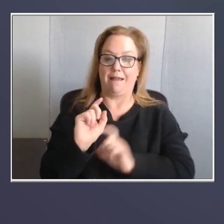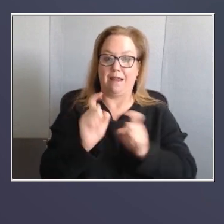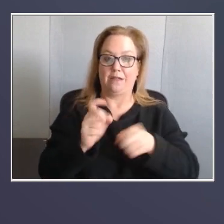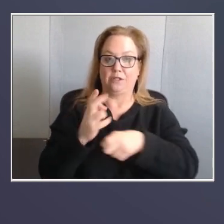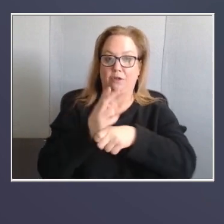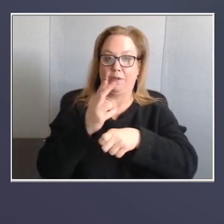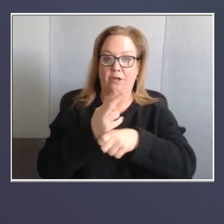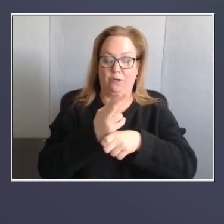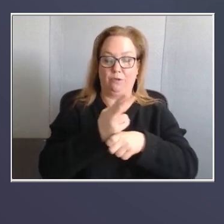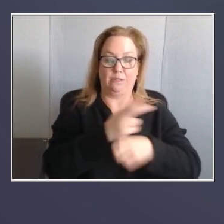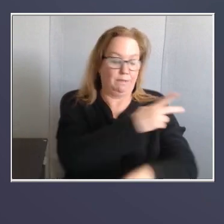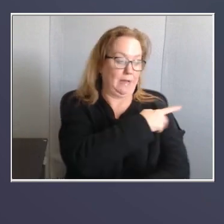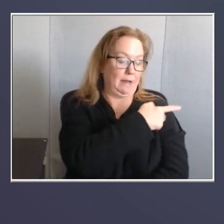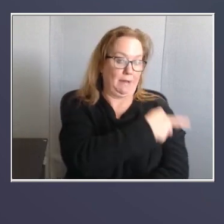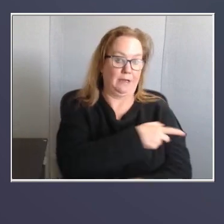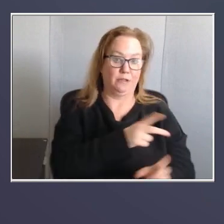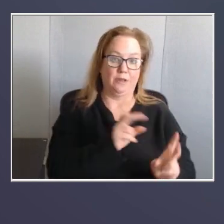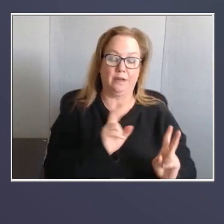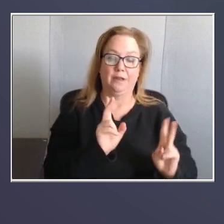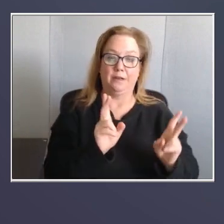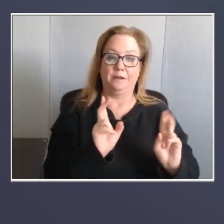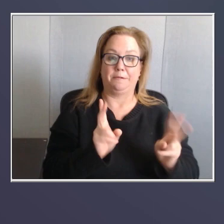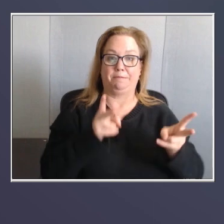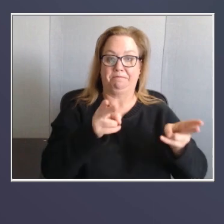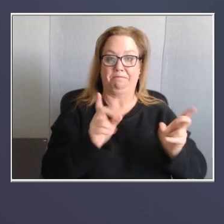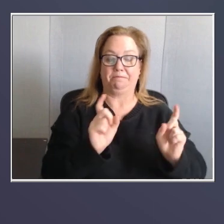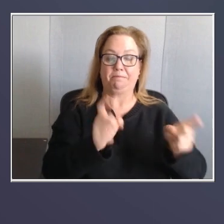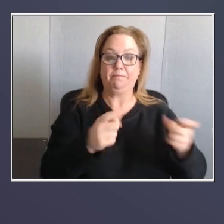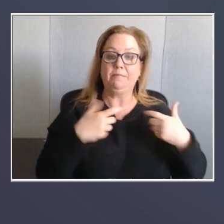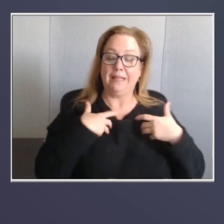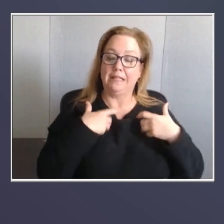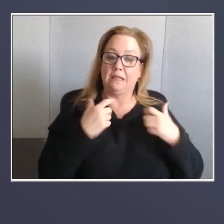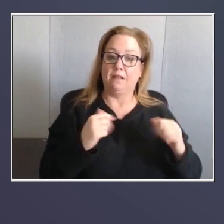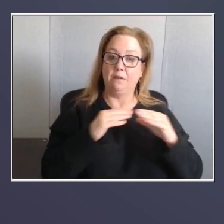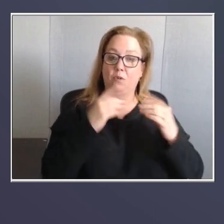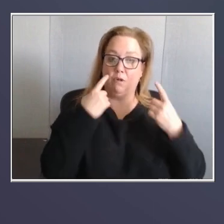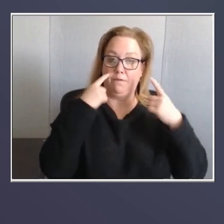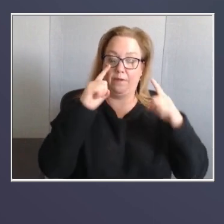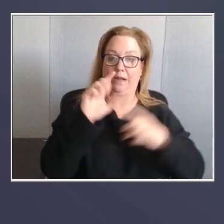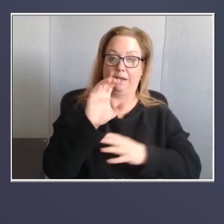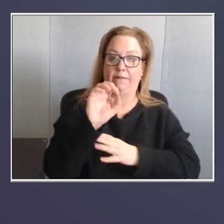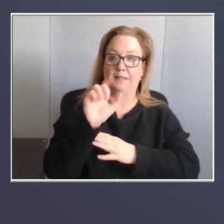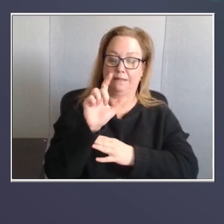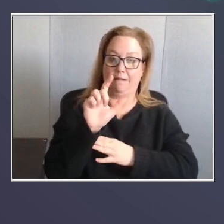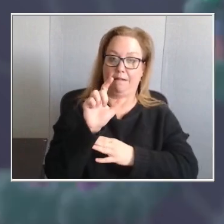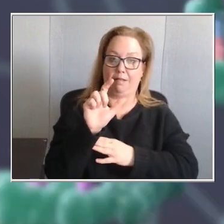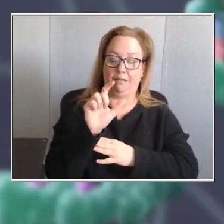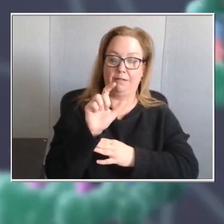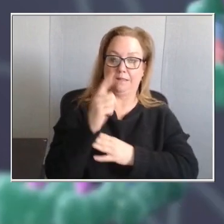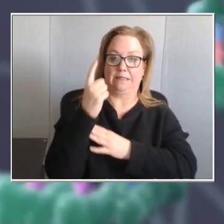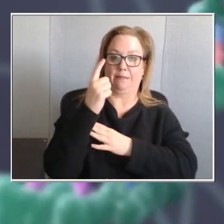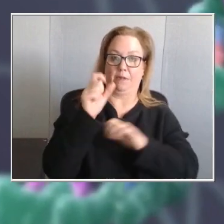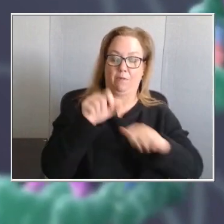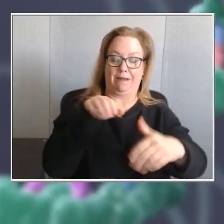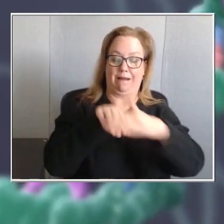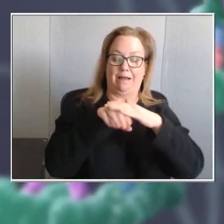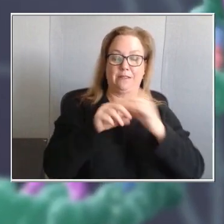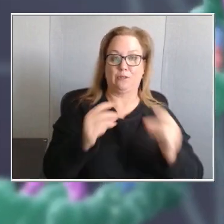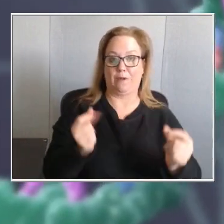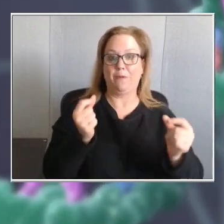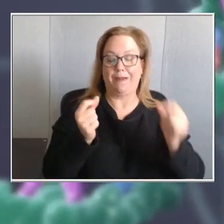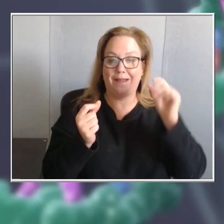a patient. Not only is it potentially a healthier, more effective cell, but it's something that we can access right away. A type